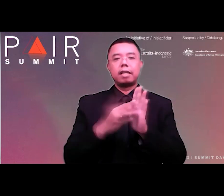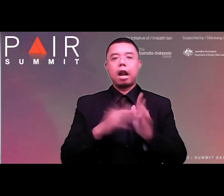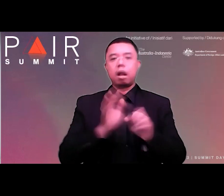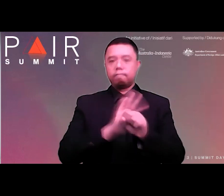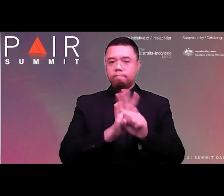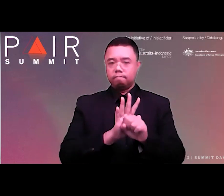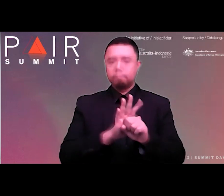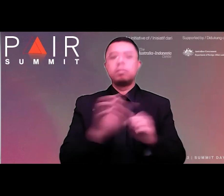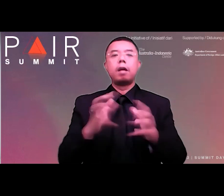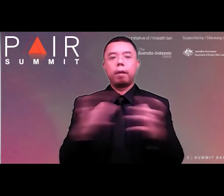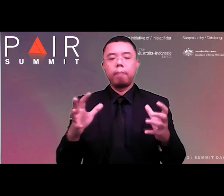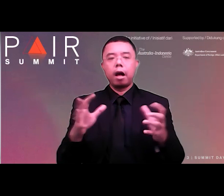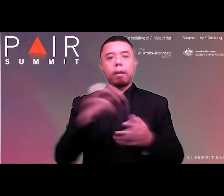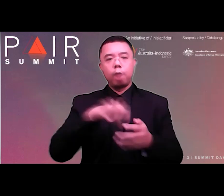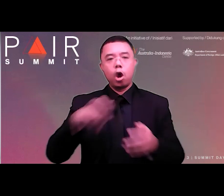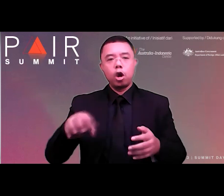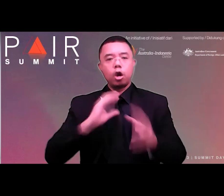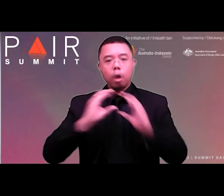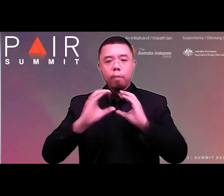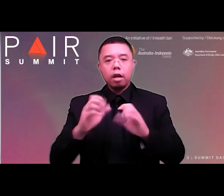counteract disinformation.